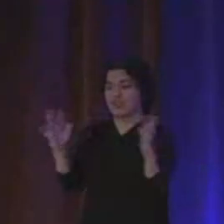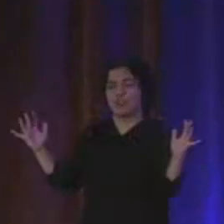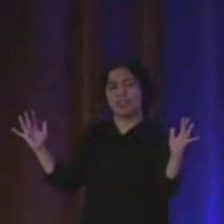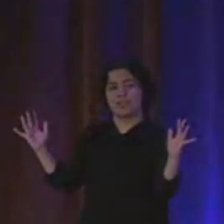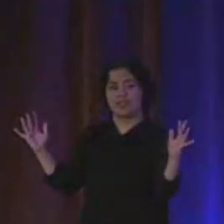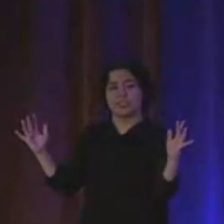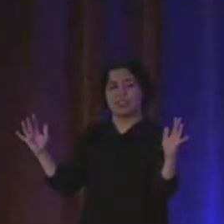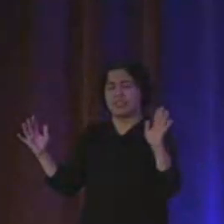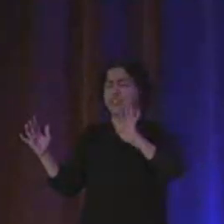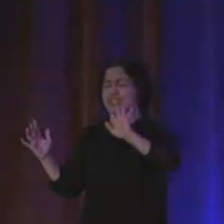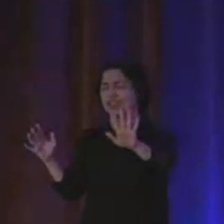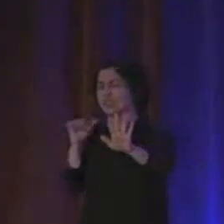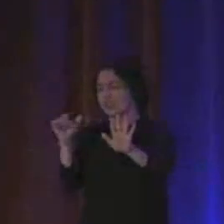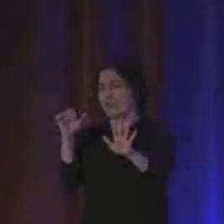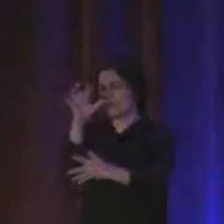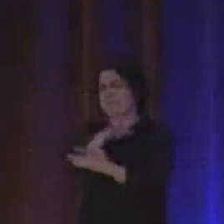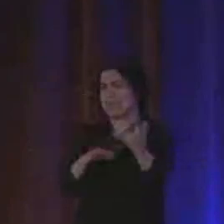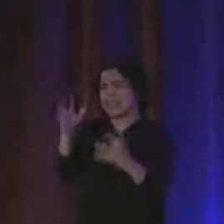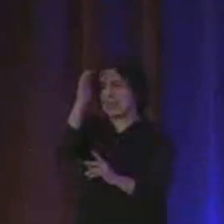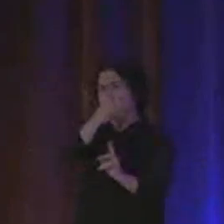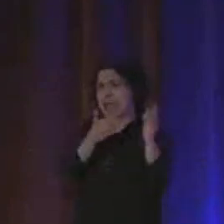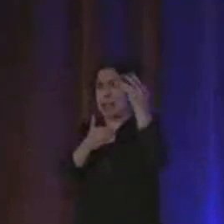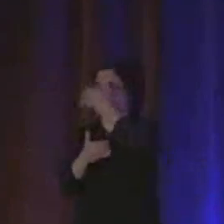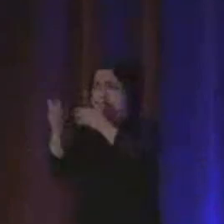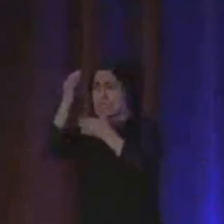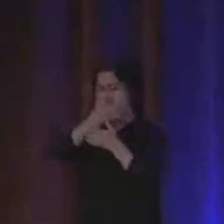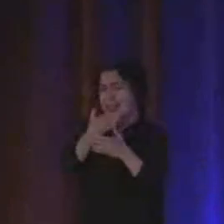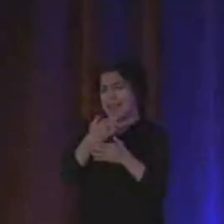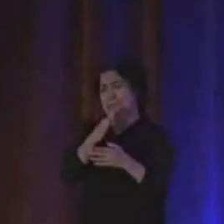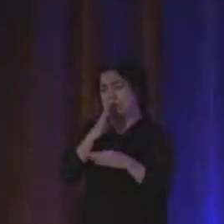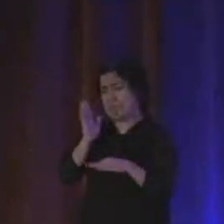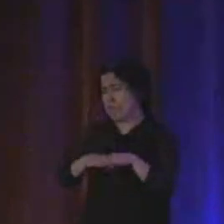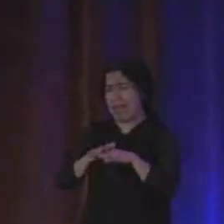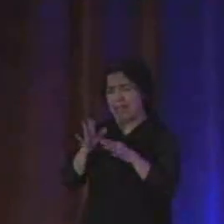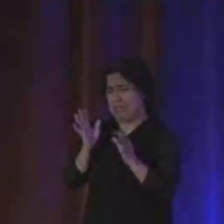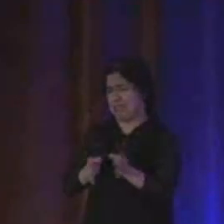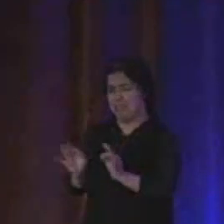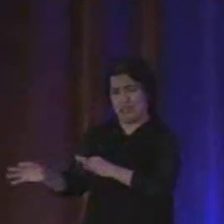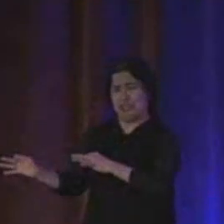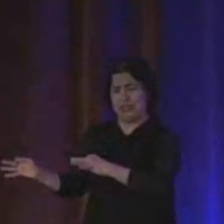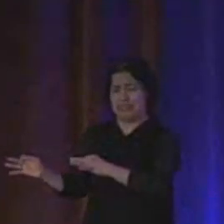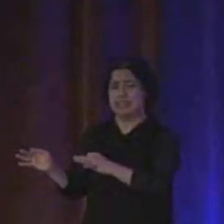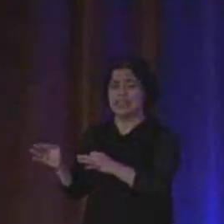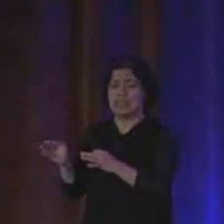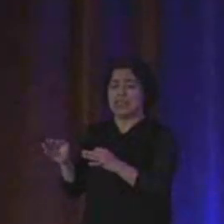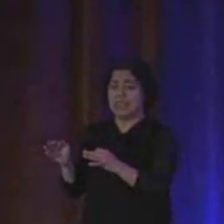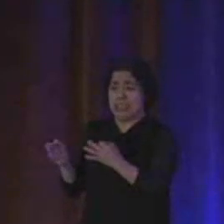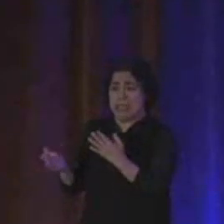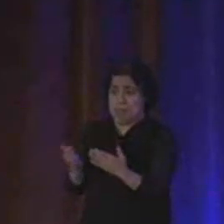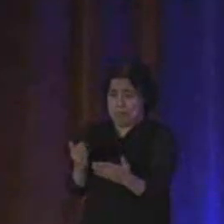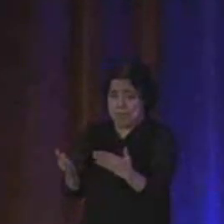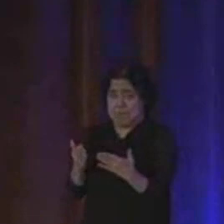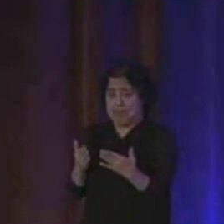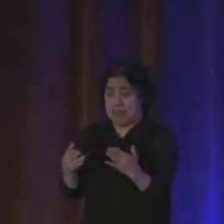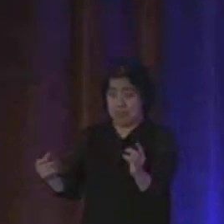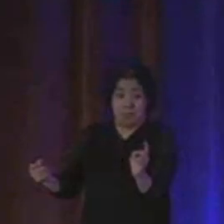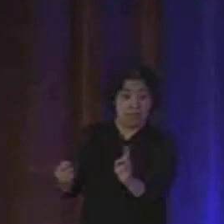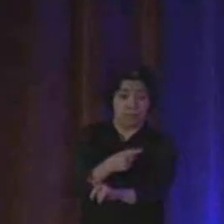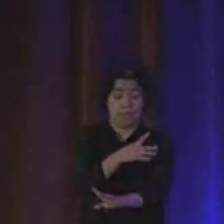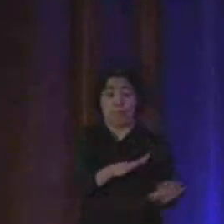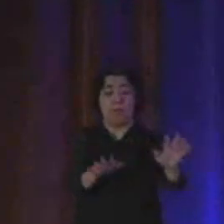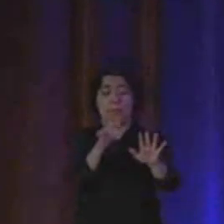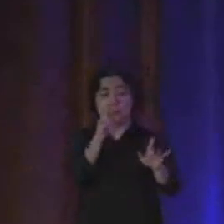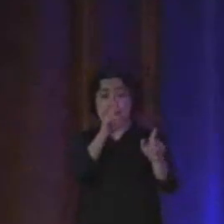not mix your masks or you'll make bad choices and may end up at a completely different